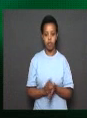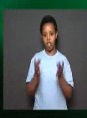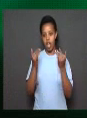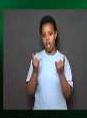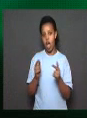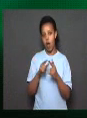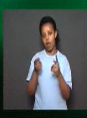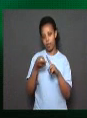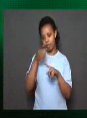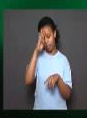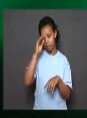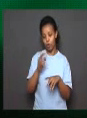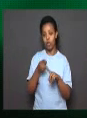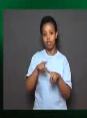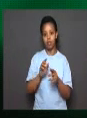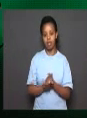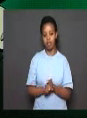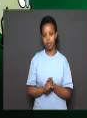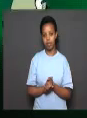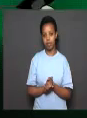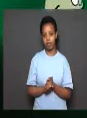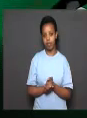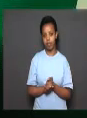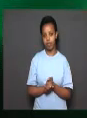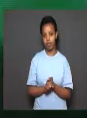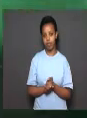Let's get back to our lesson.